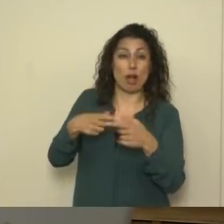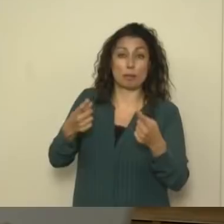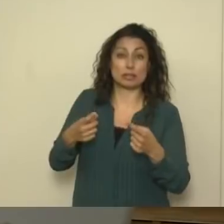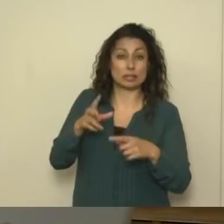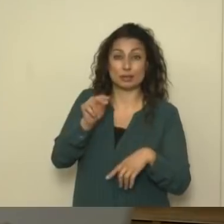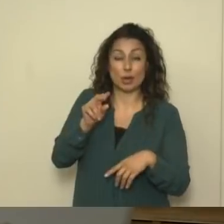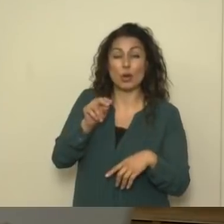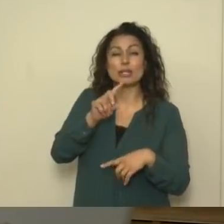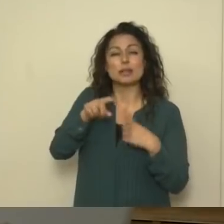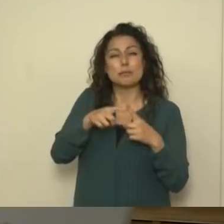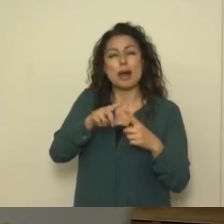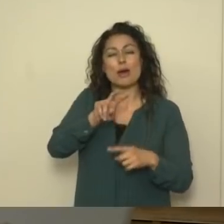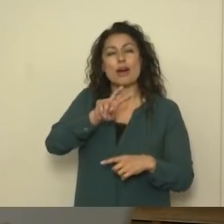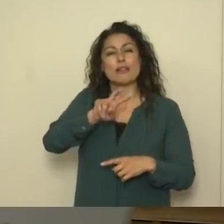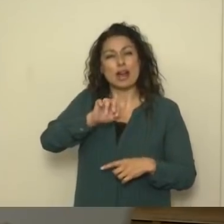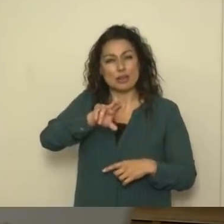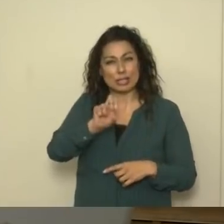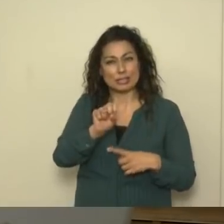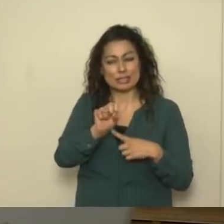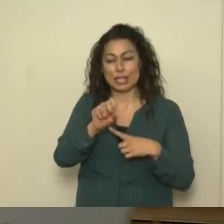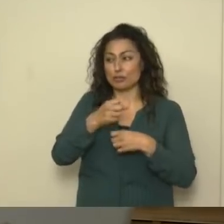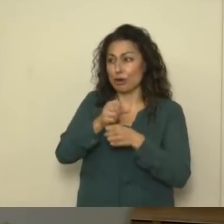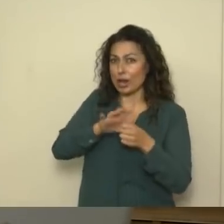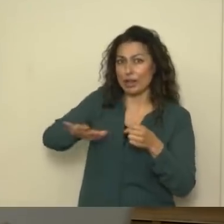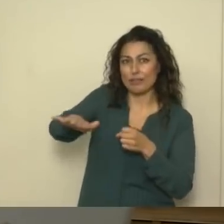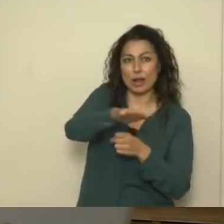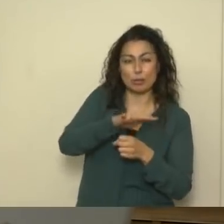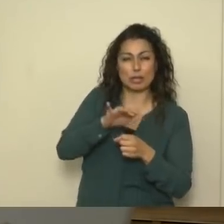It's about creating an environment where people